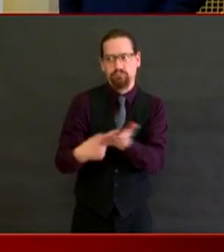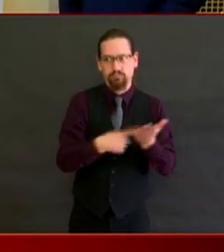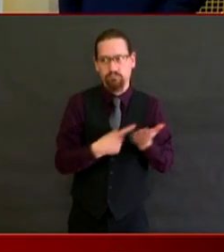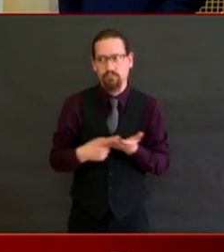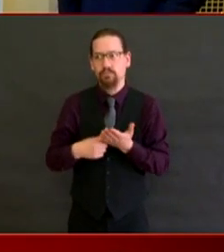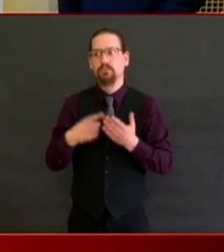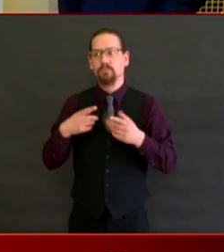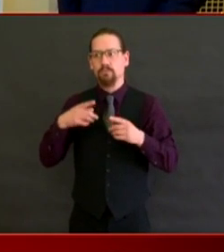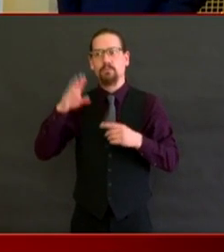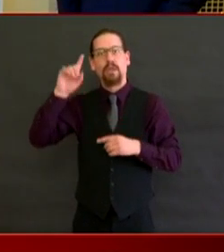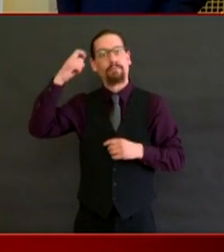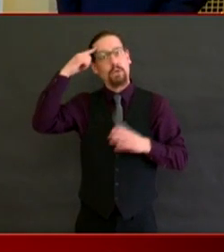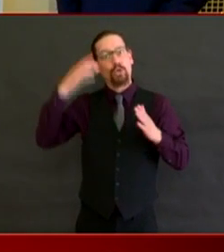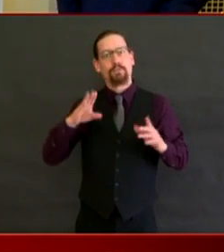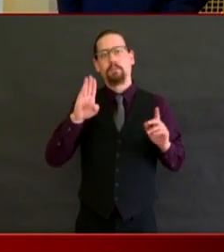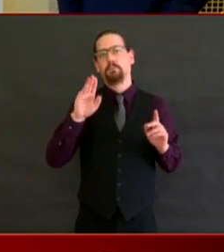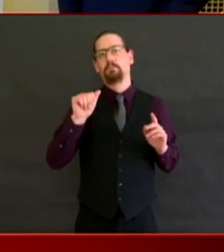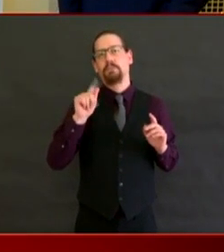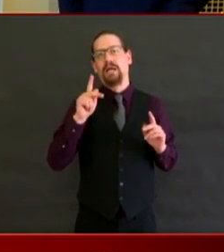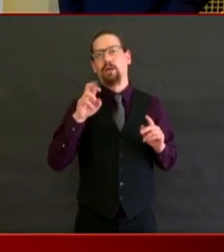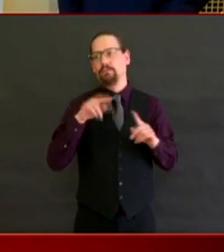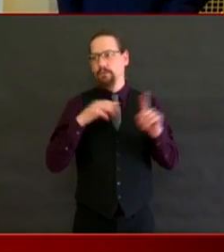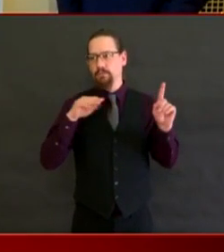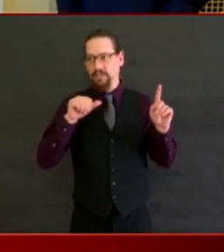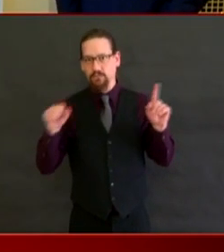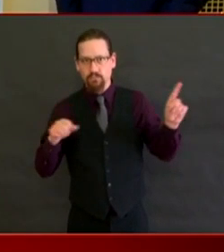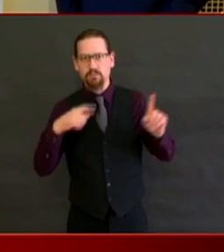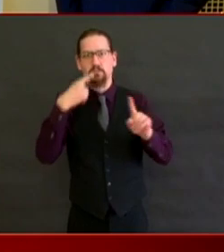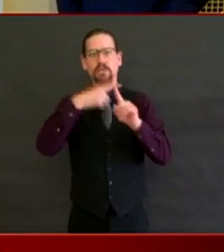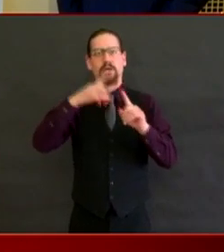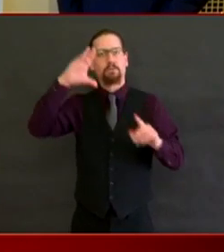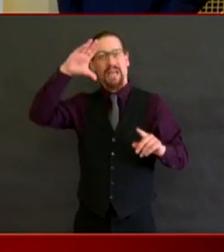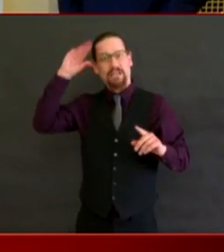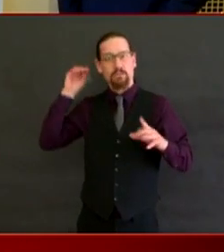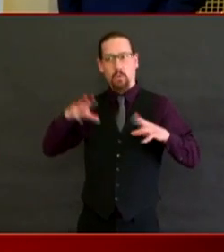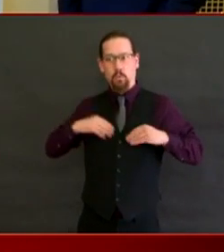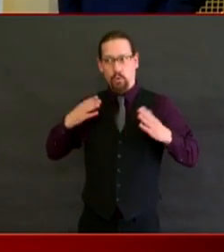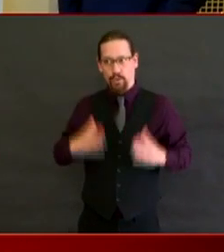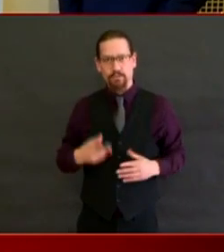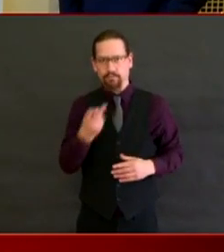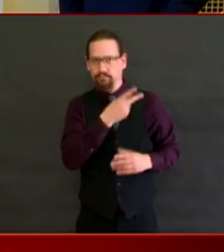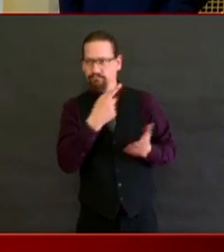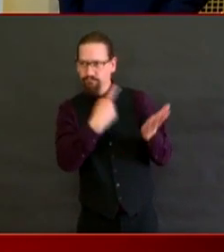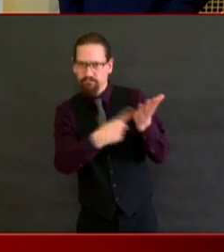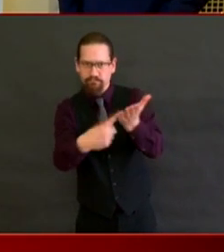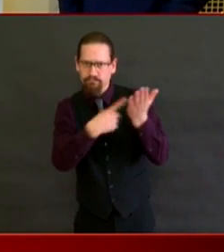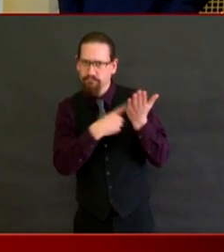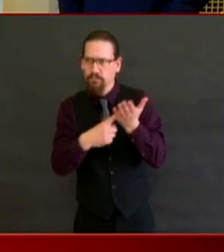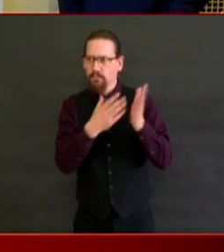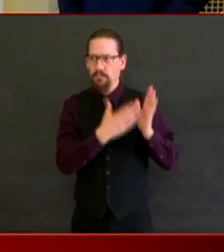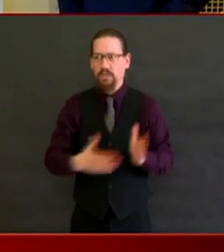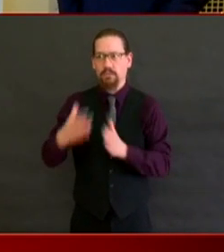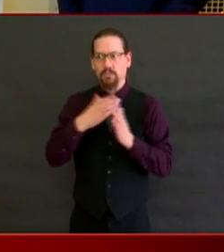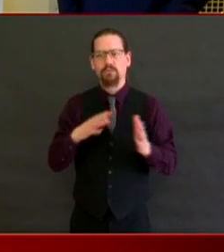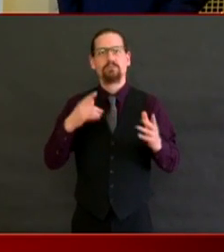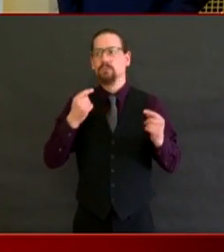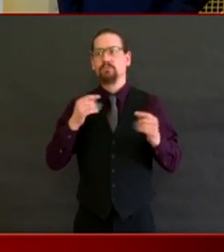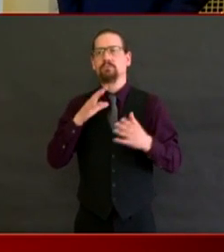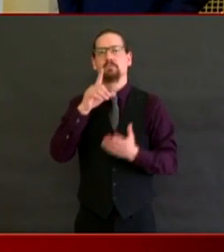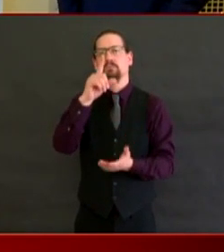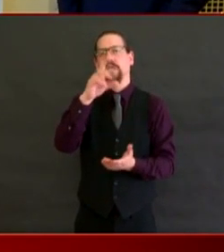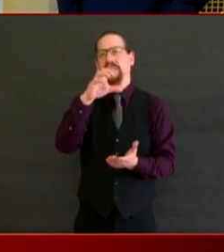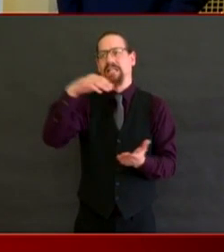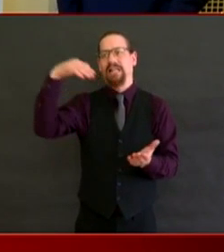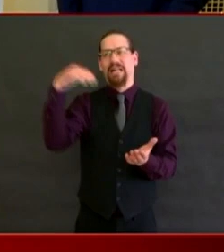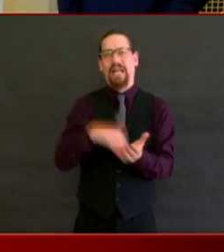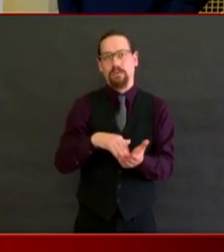at the Patriots and arranged for us to receive 100,000 of those masks. We absolutely need more masks.